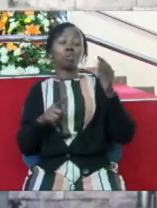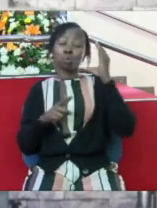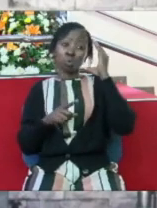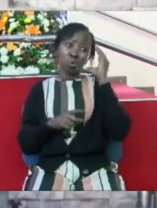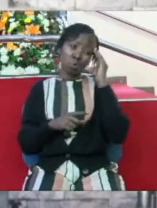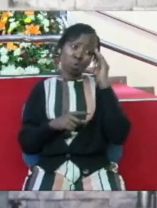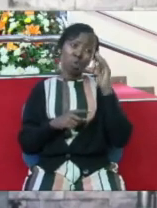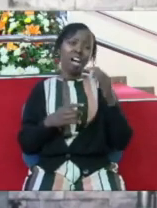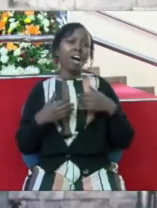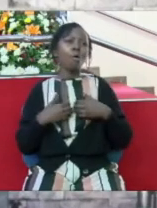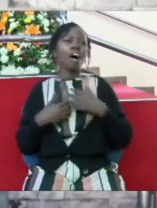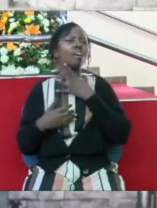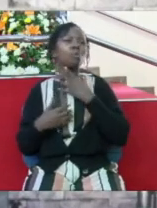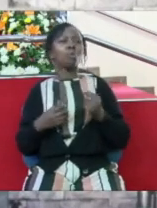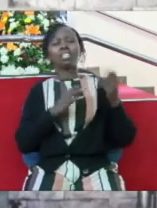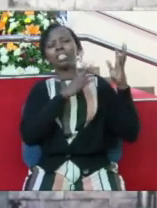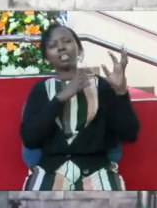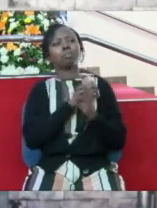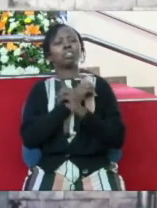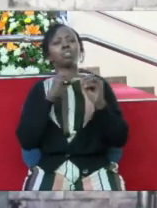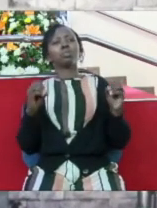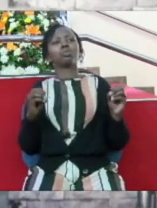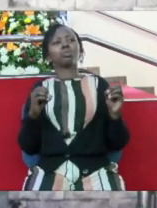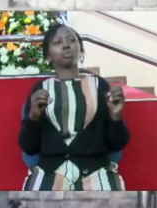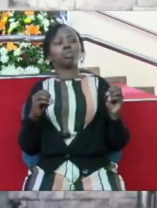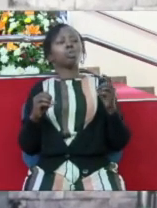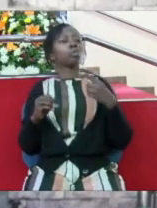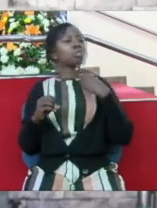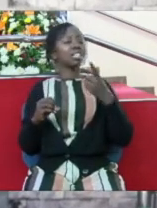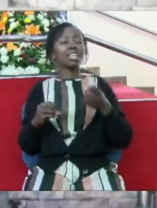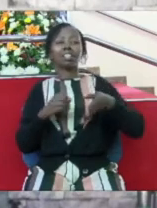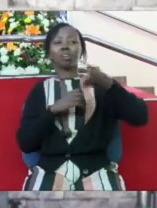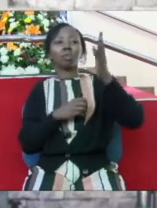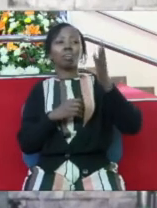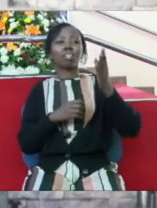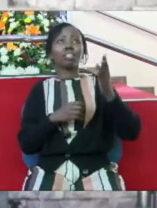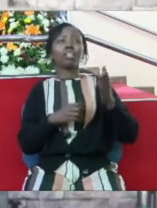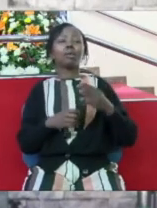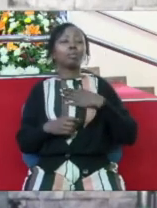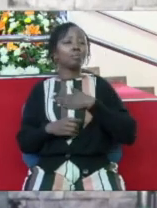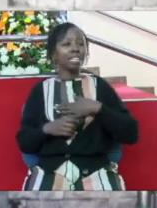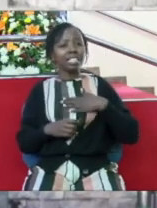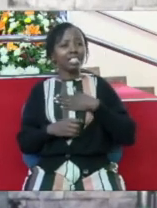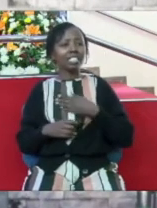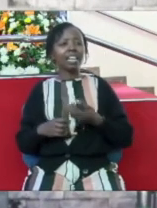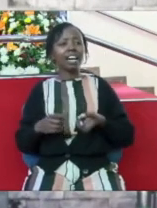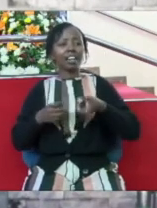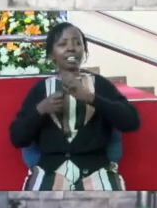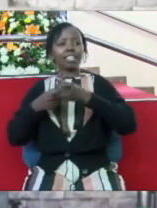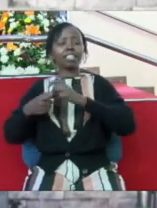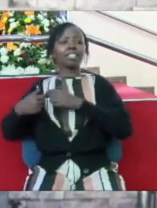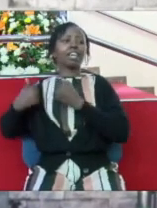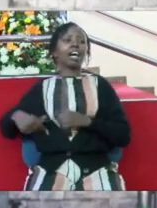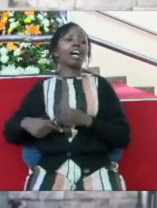to your death. Lakini unaambia watu hautaki kusherehekewa hadi kifo. You're telling God, here I am, fill me. Unaambia Mungu niko hapa nijaze. Fill me till